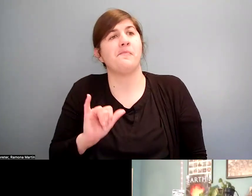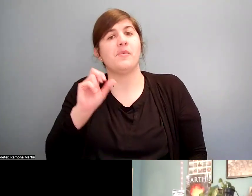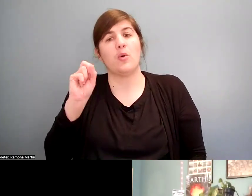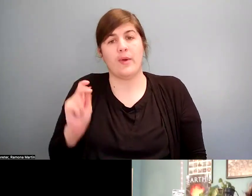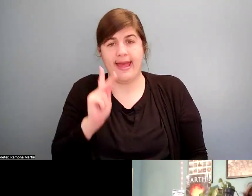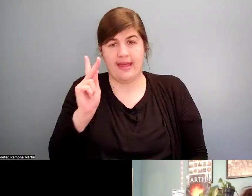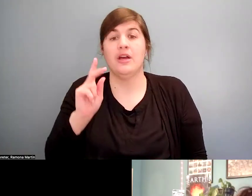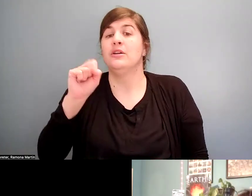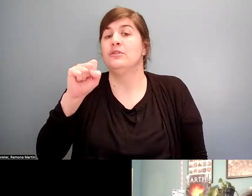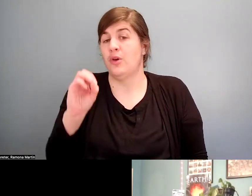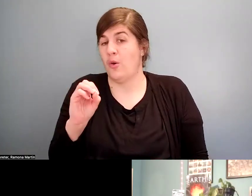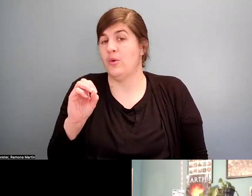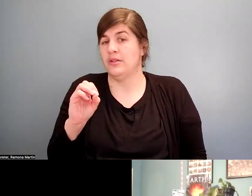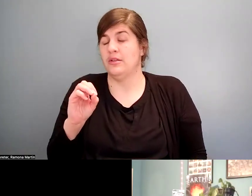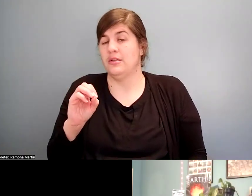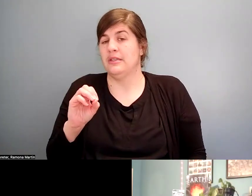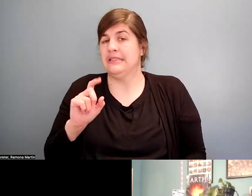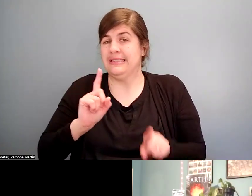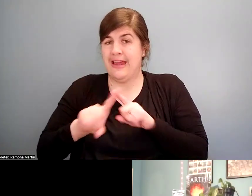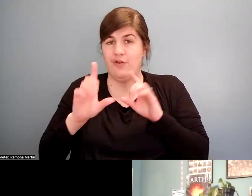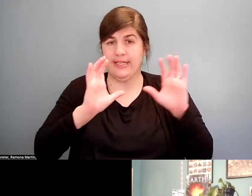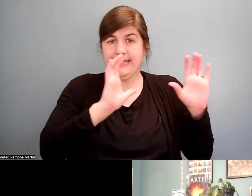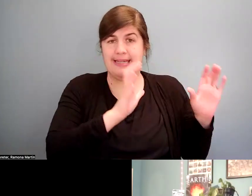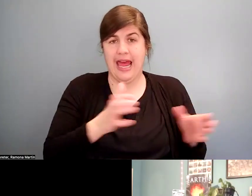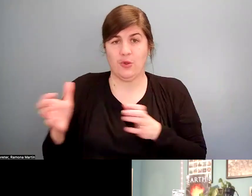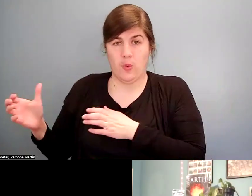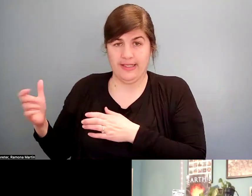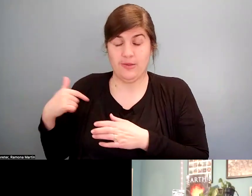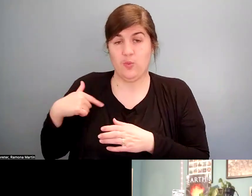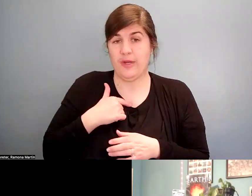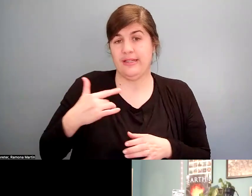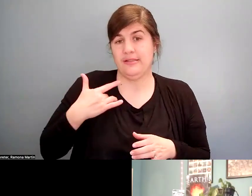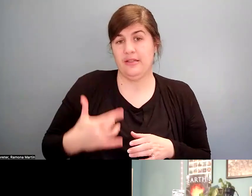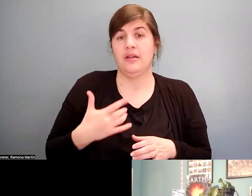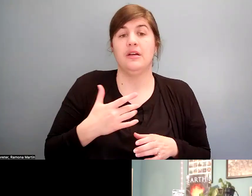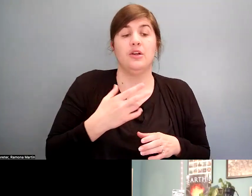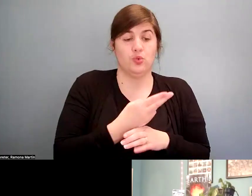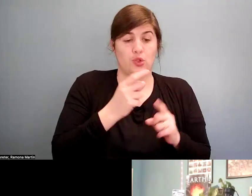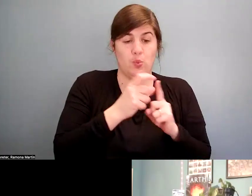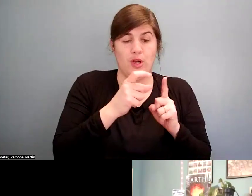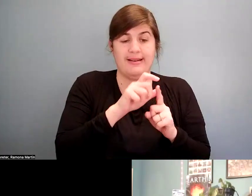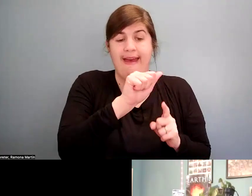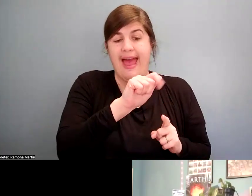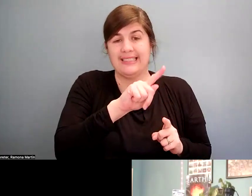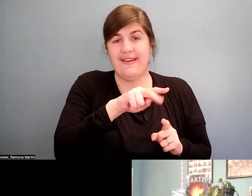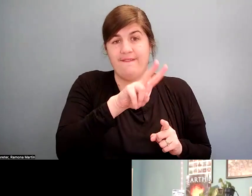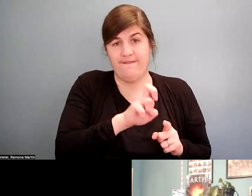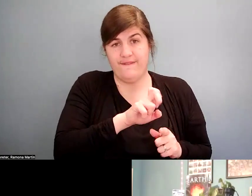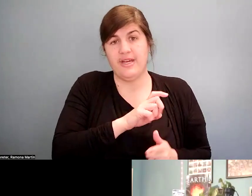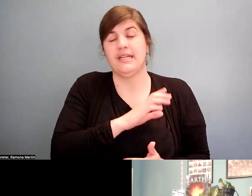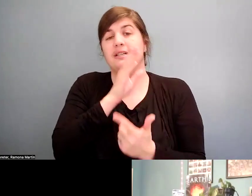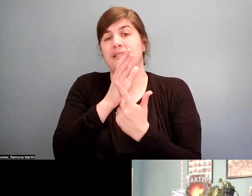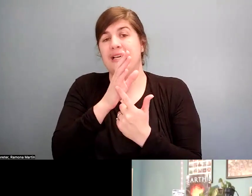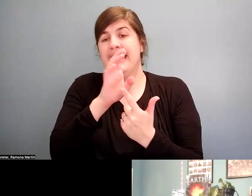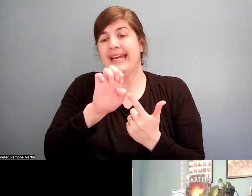Okay. So there's a different categories that we use for volcanoes. We normally use the words active, Hmm. extinct, and in the middle there's one that